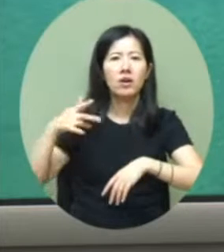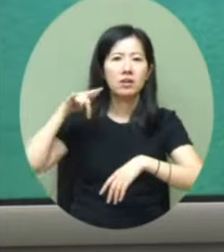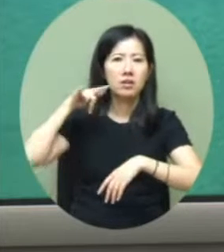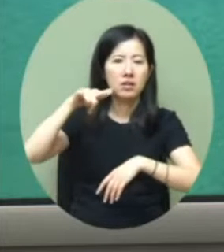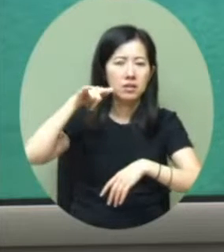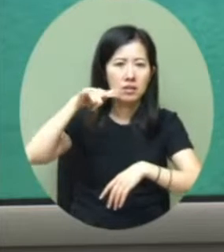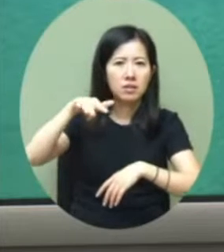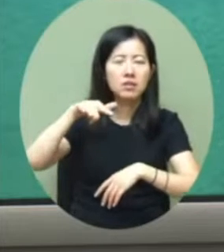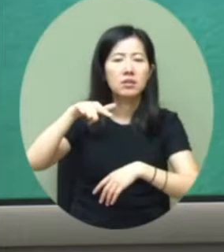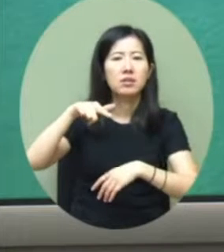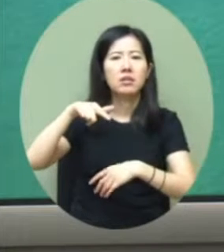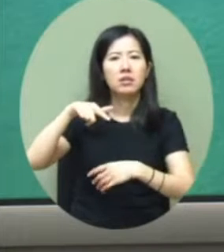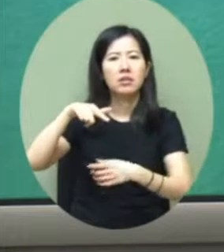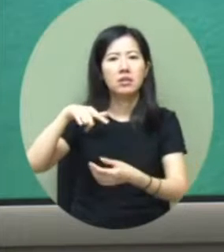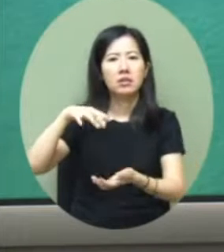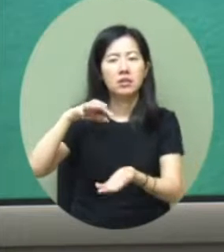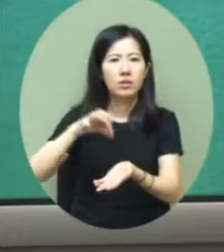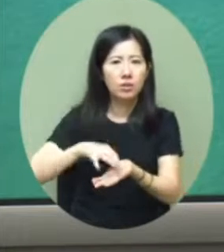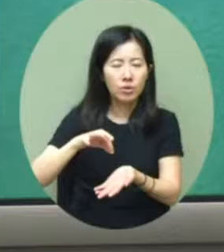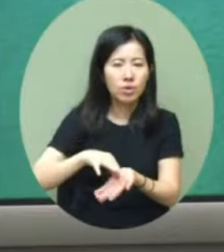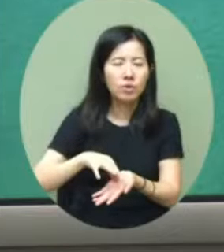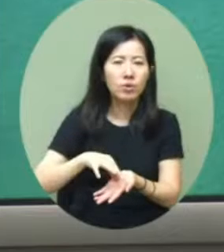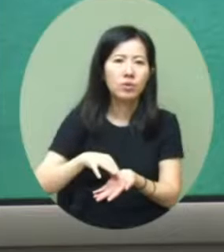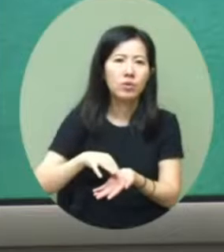be about